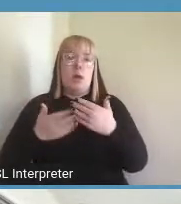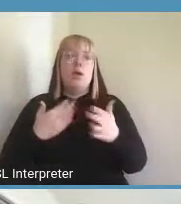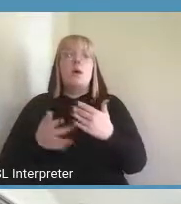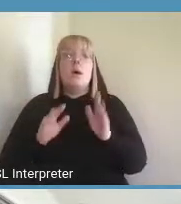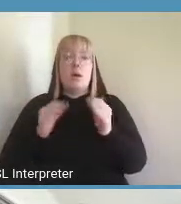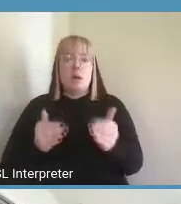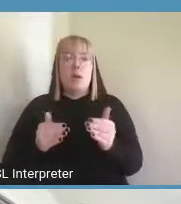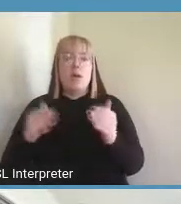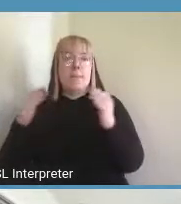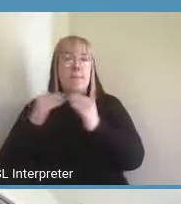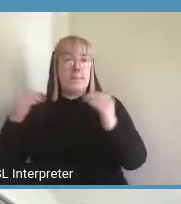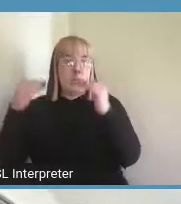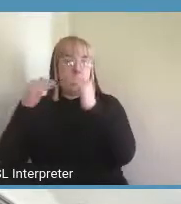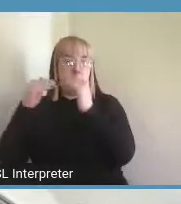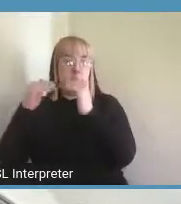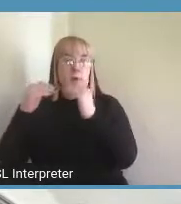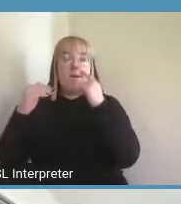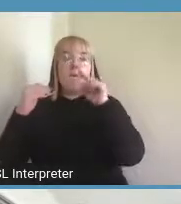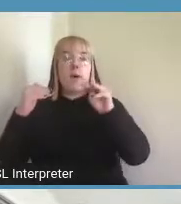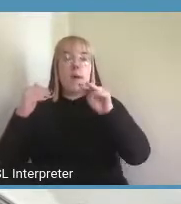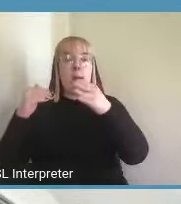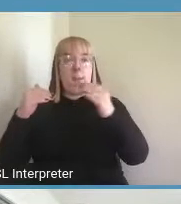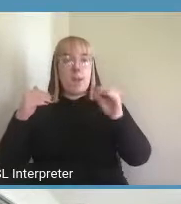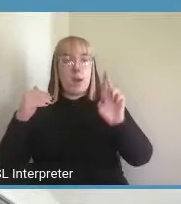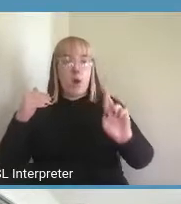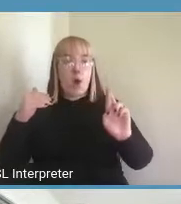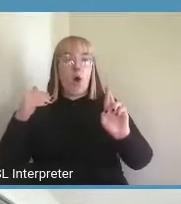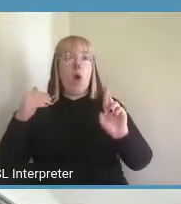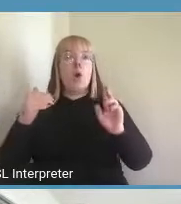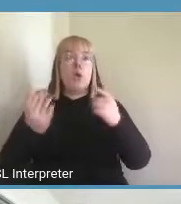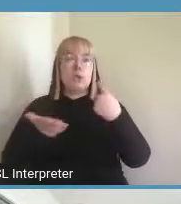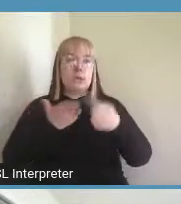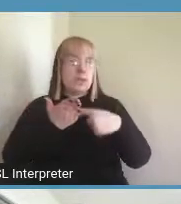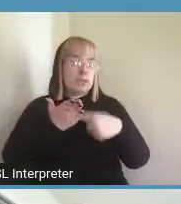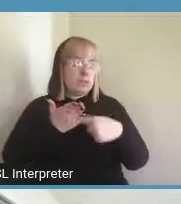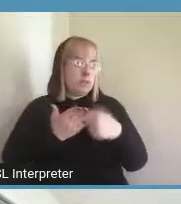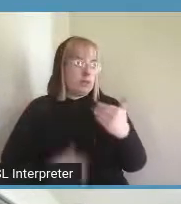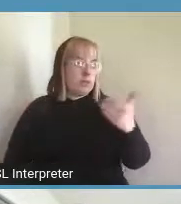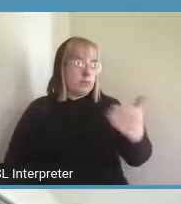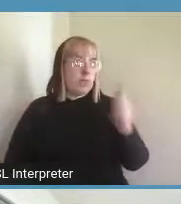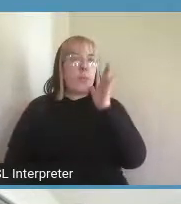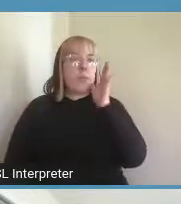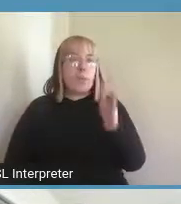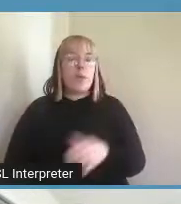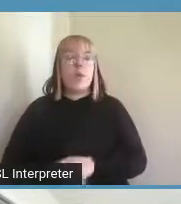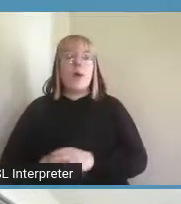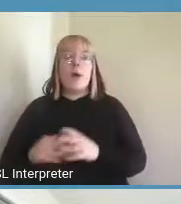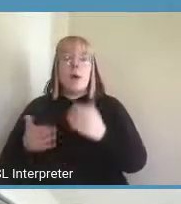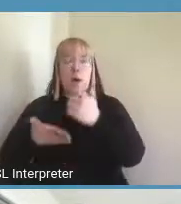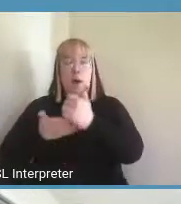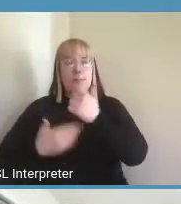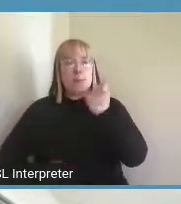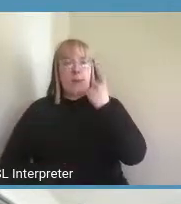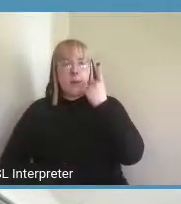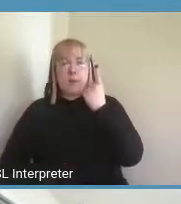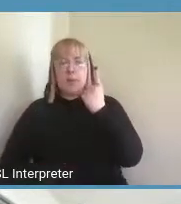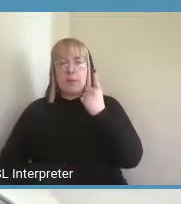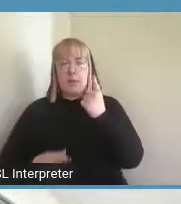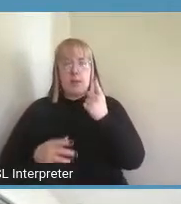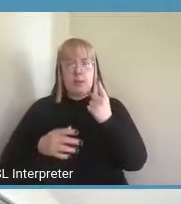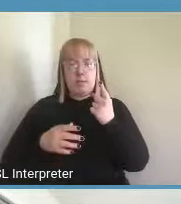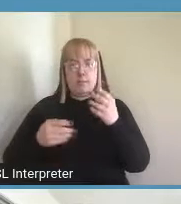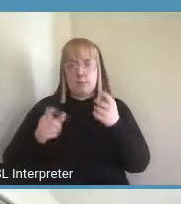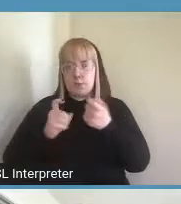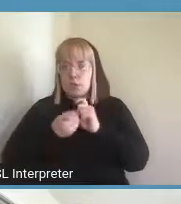by M&R, which I'll talk about in a moment, that helps me understand what's the conversion rate for similar